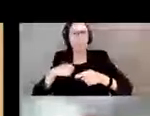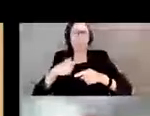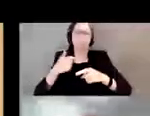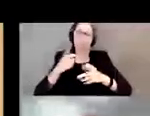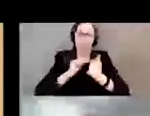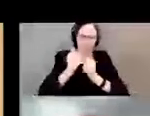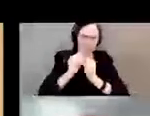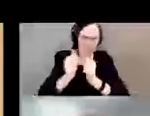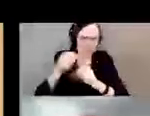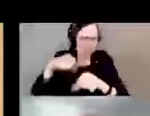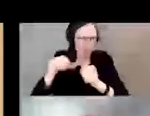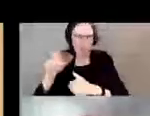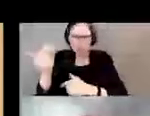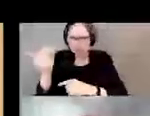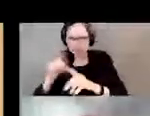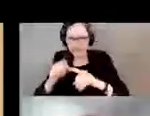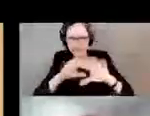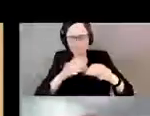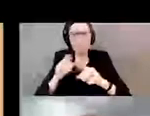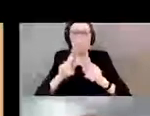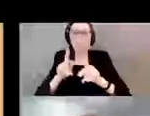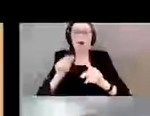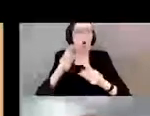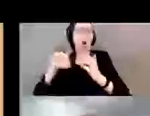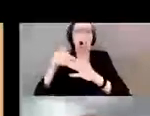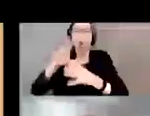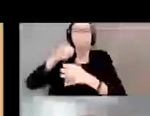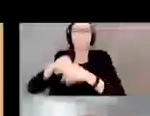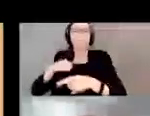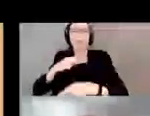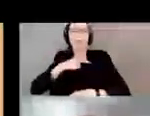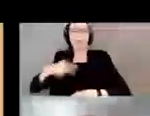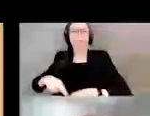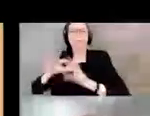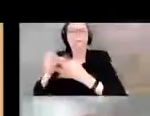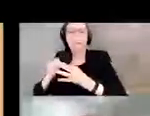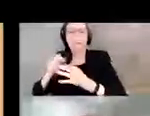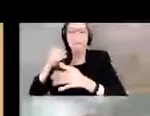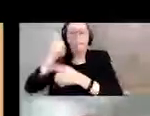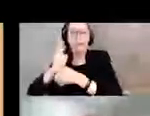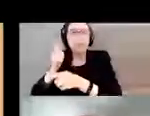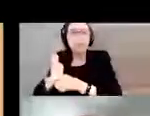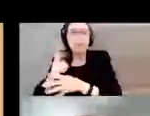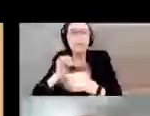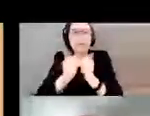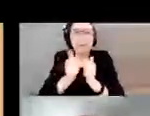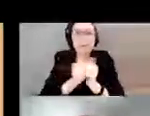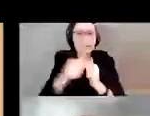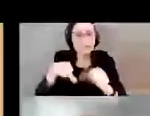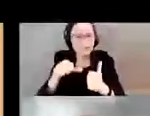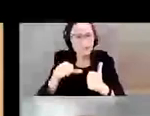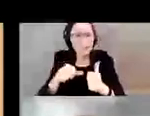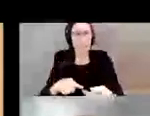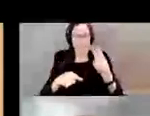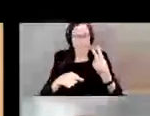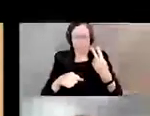each other. They're all members of the royal family. They are all brothers who are competing against each other. The two most powerful